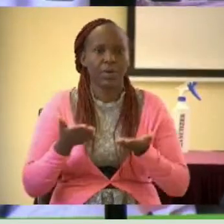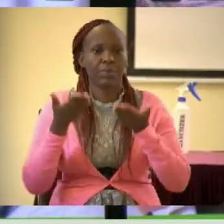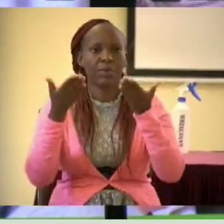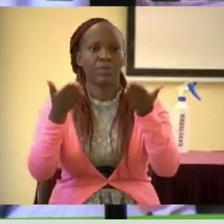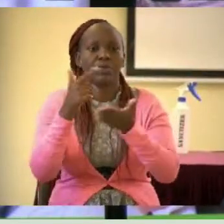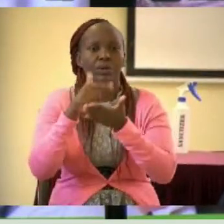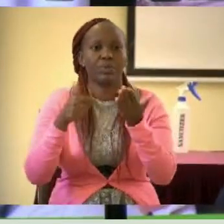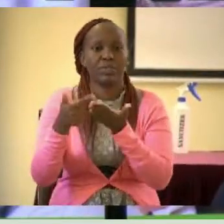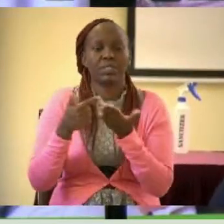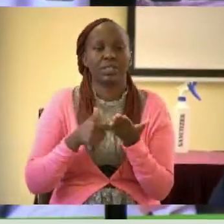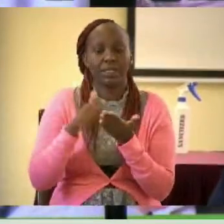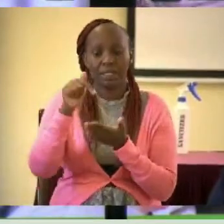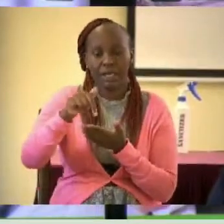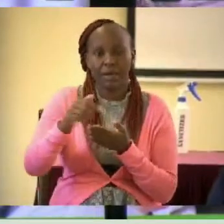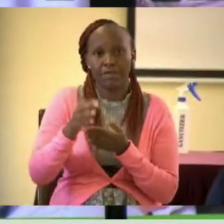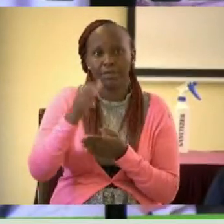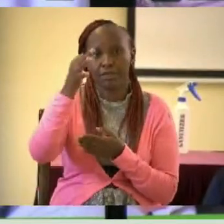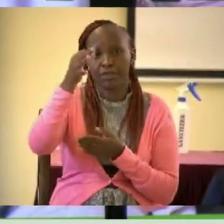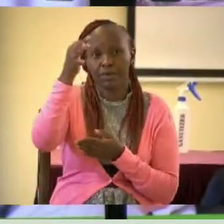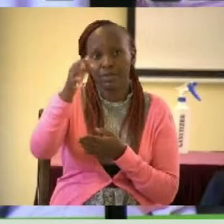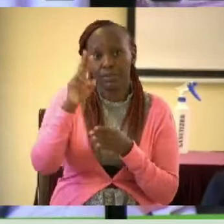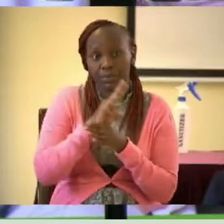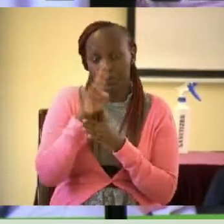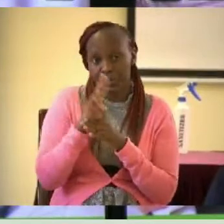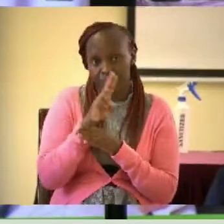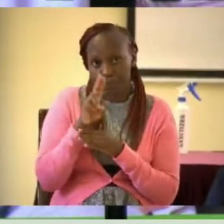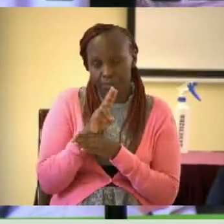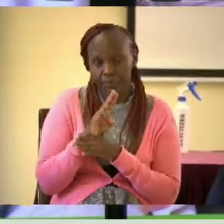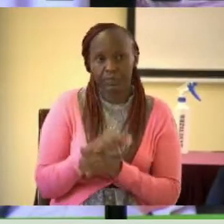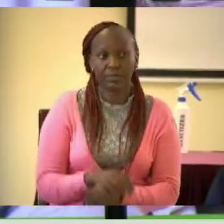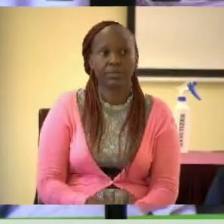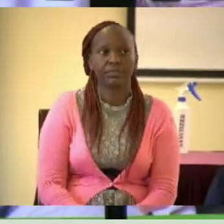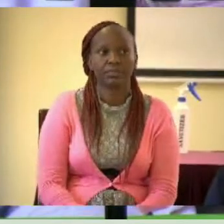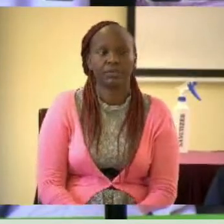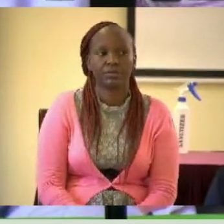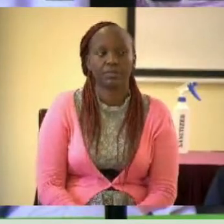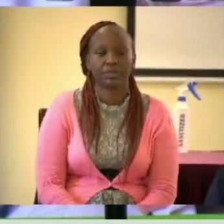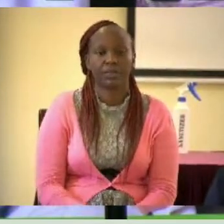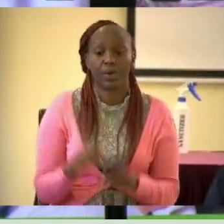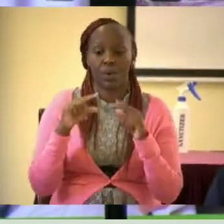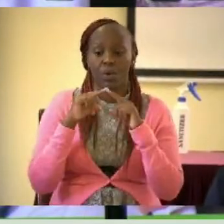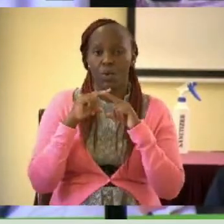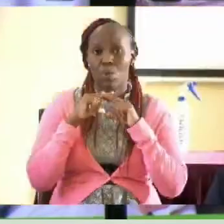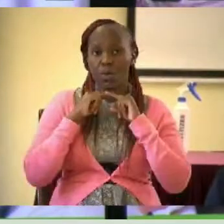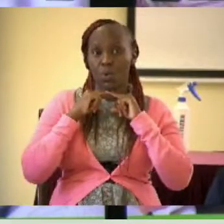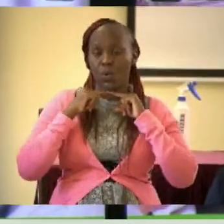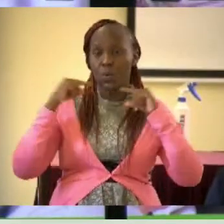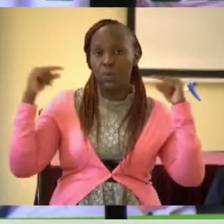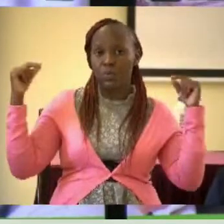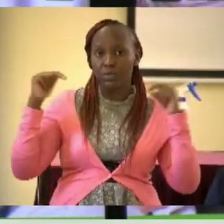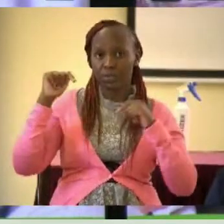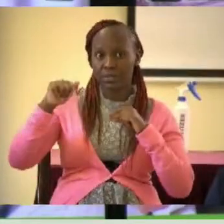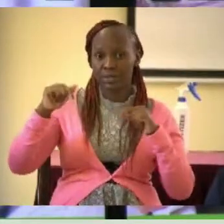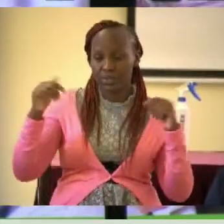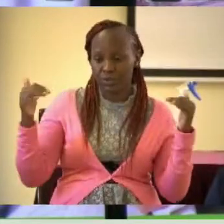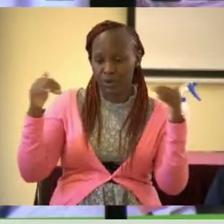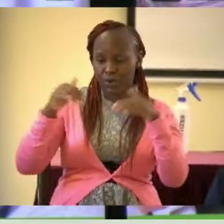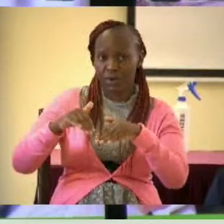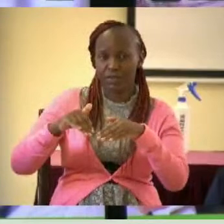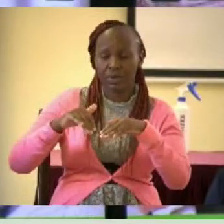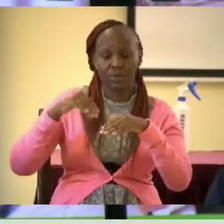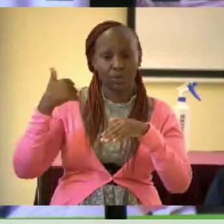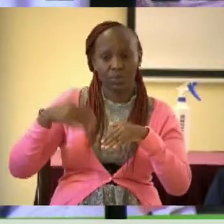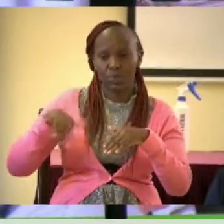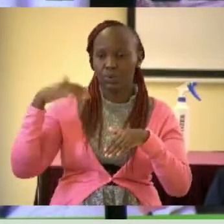we are discussing here for future use. Hosting this conference is a great milestone